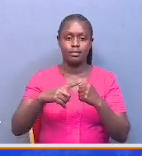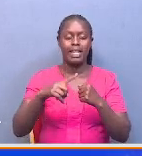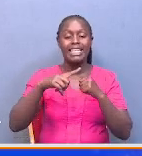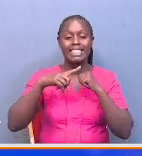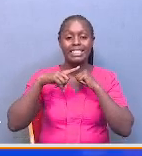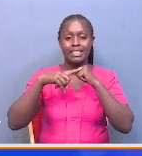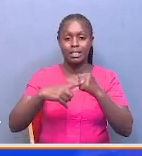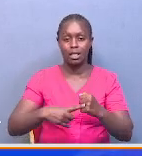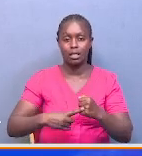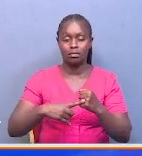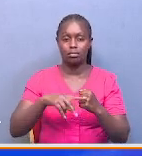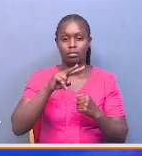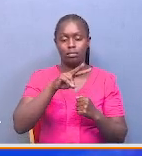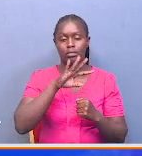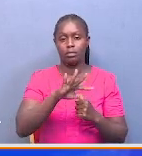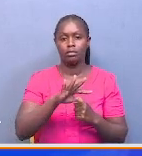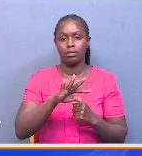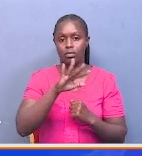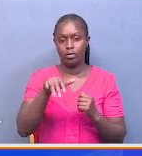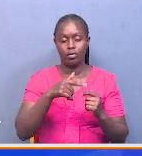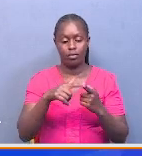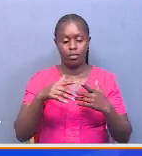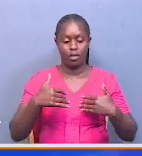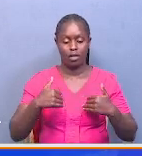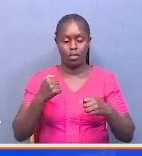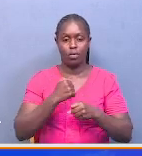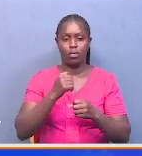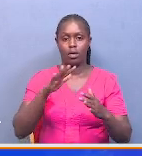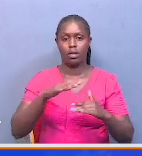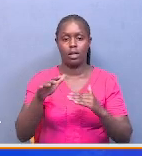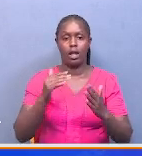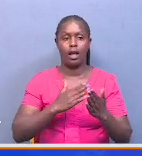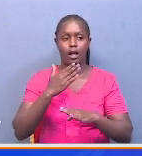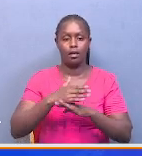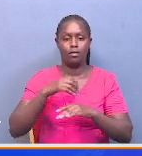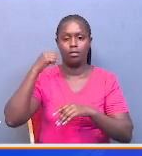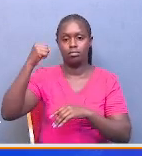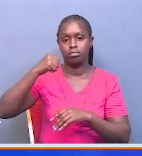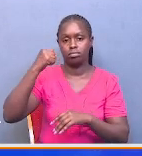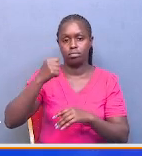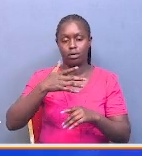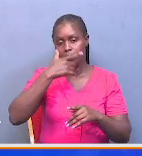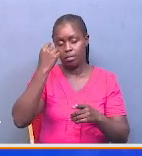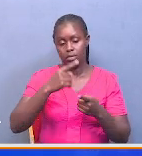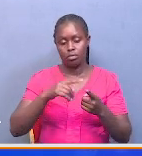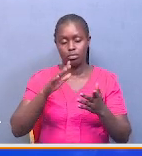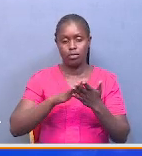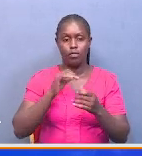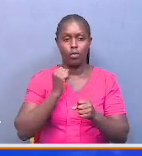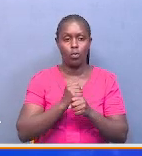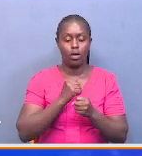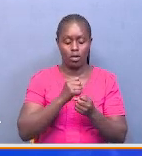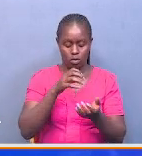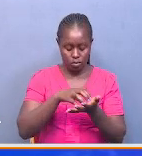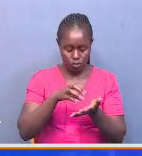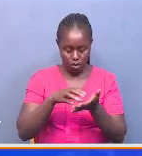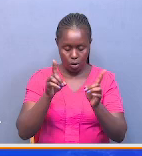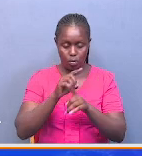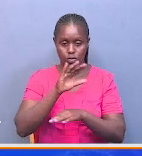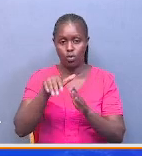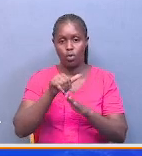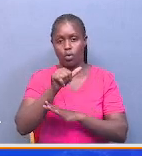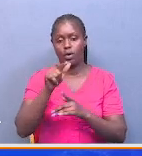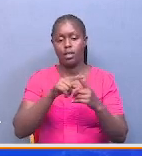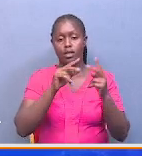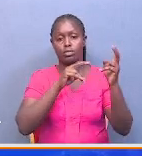permanent and pensionable health workers after the workers went on strike due to claims of deplorable working conditions, among other welfare